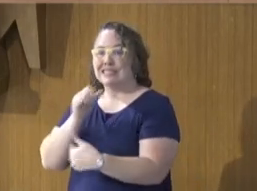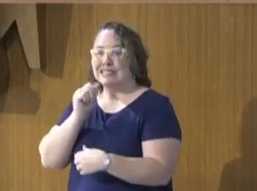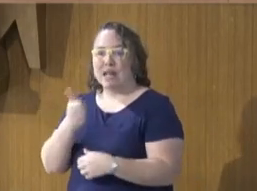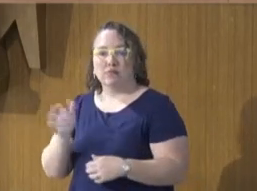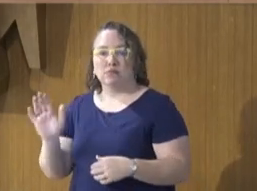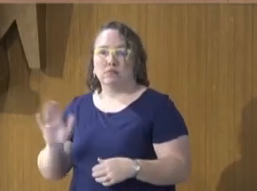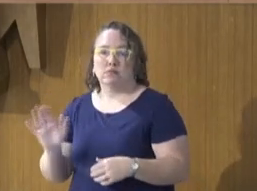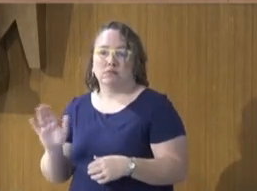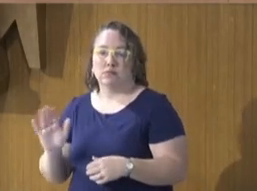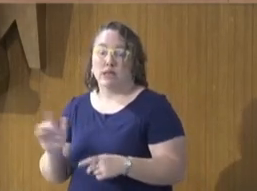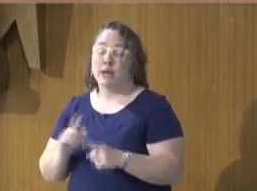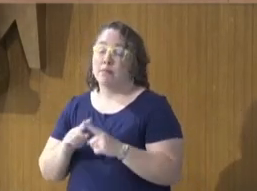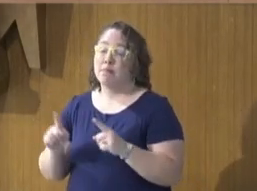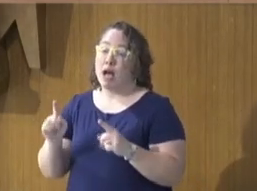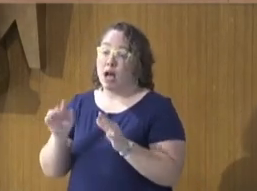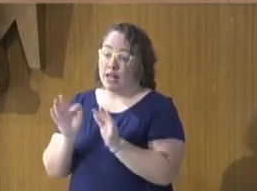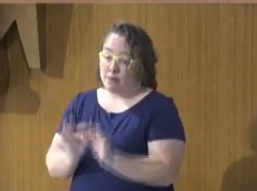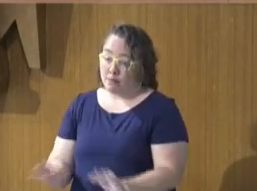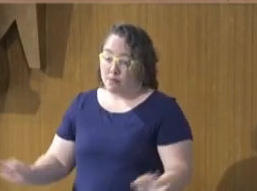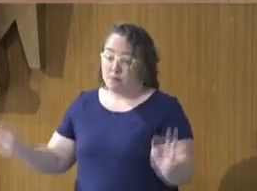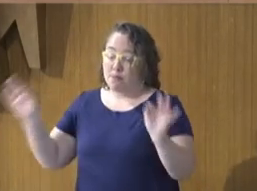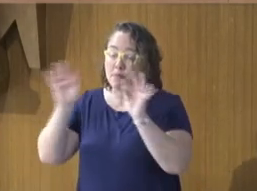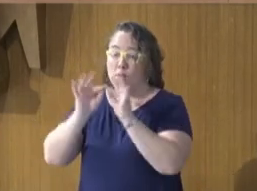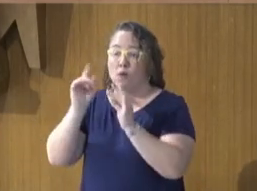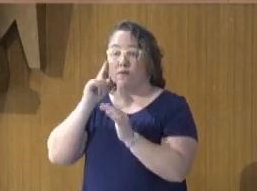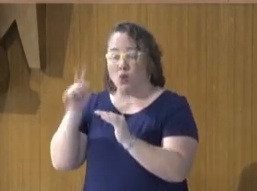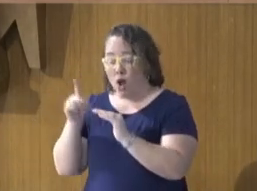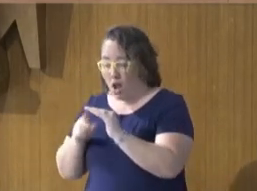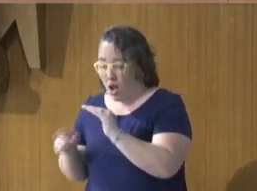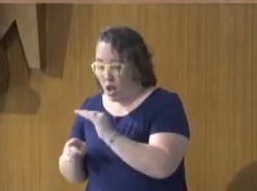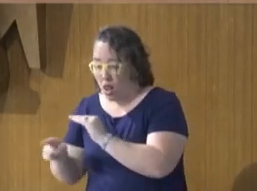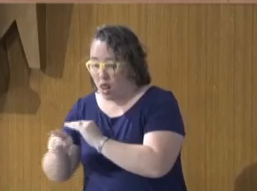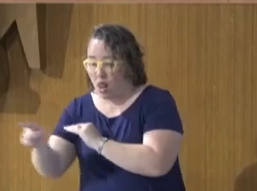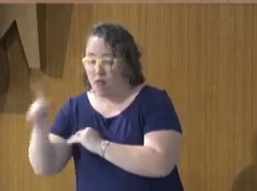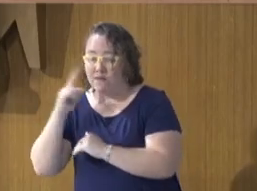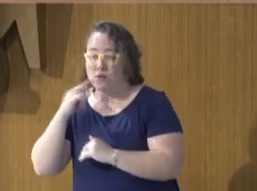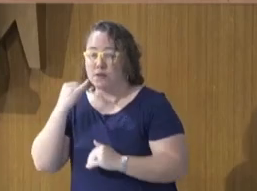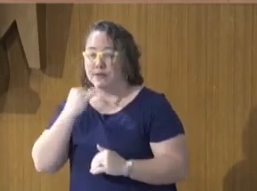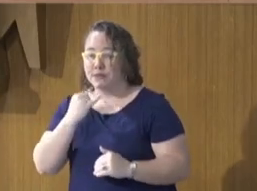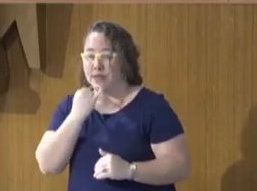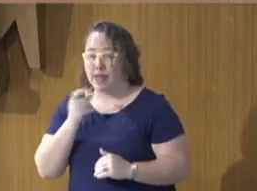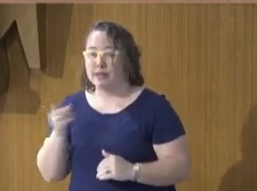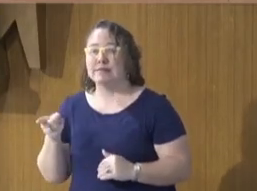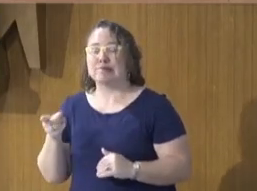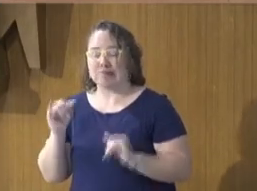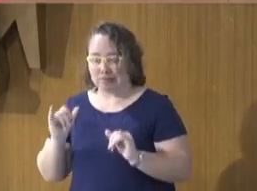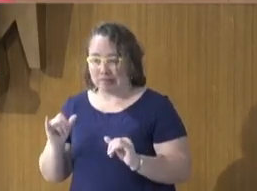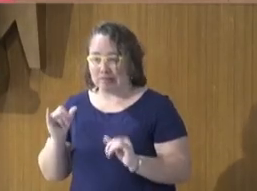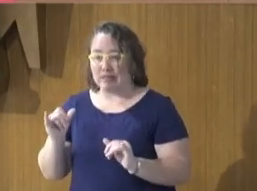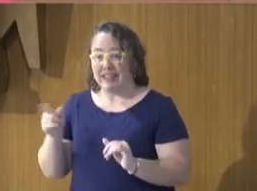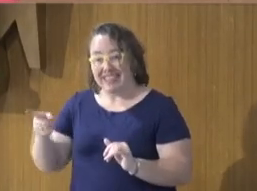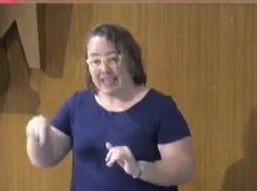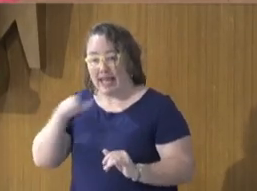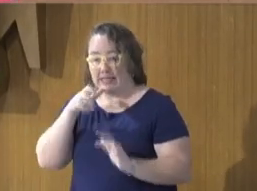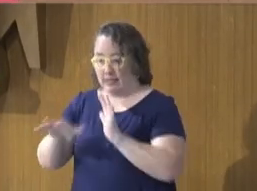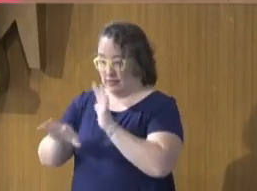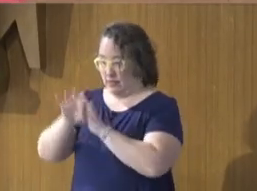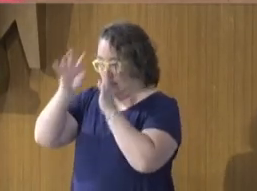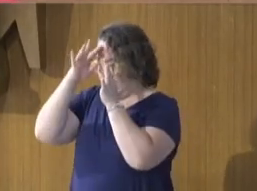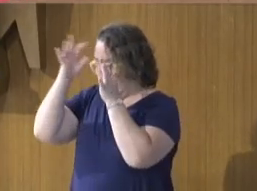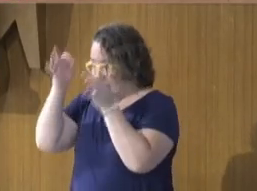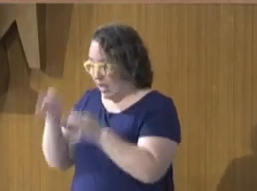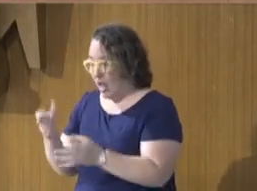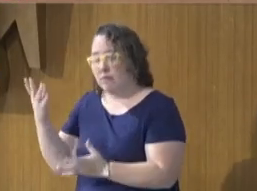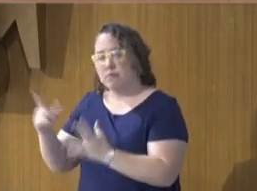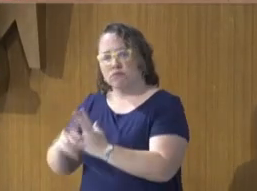The thing about the journey to freedom for the Israelites, the Hebrew people, is that they didn't choose it. Maybe in the